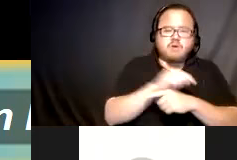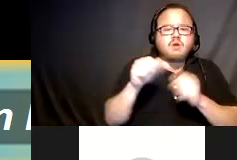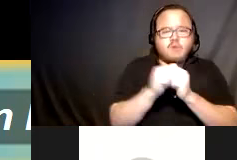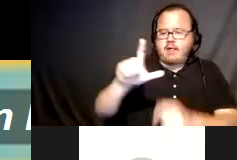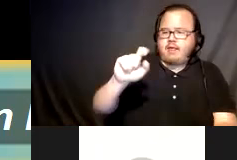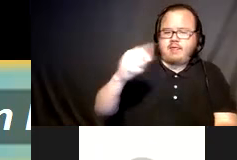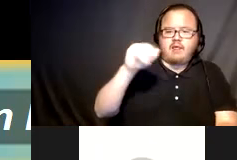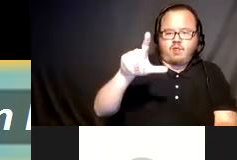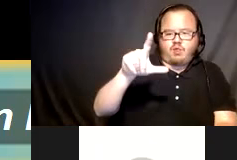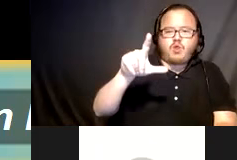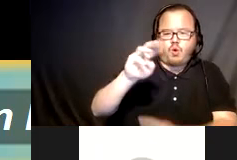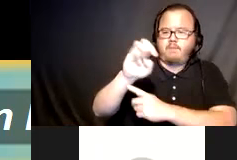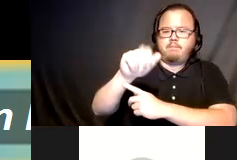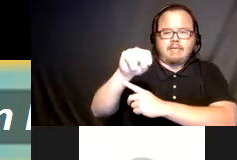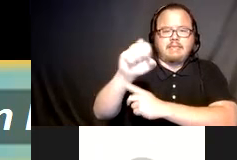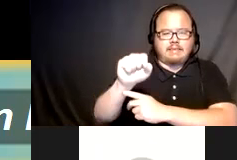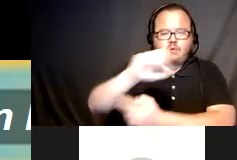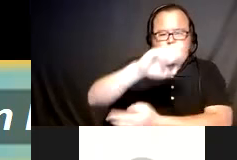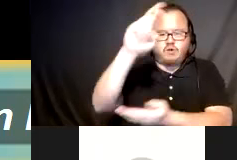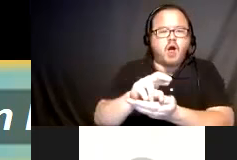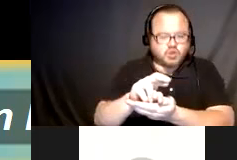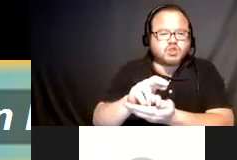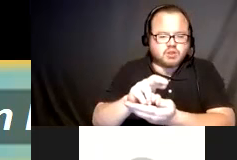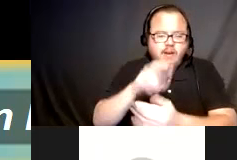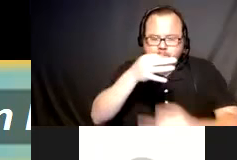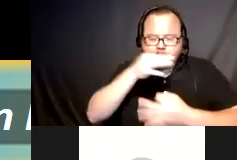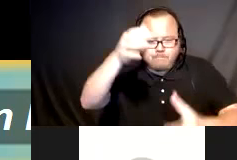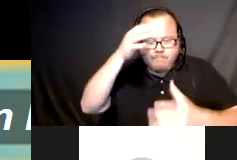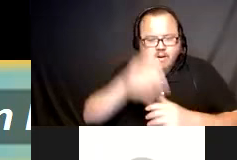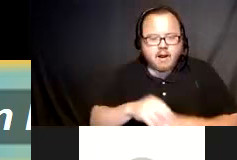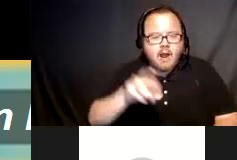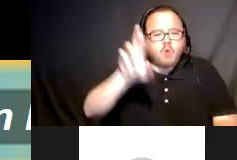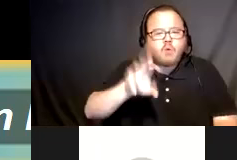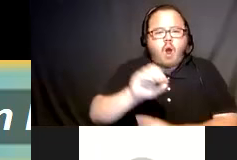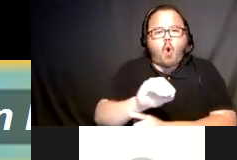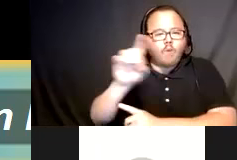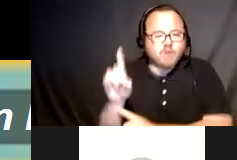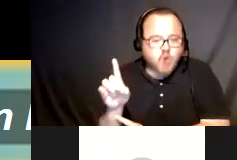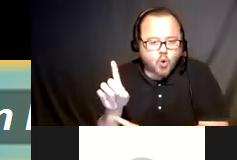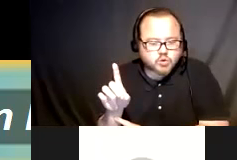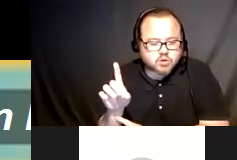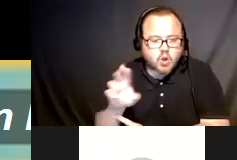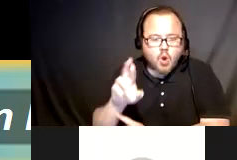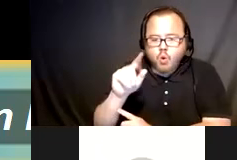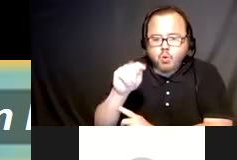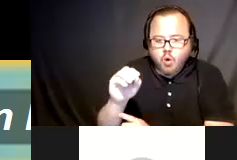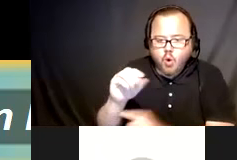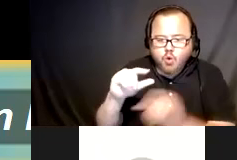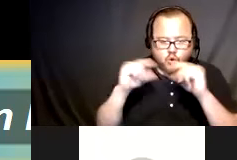means reduction expert and partner with Riverside Overdose Data and Action, or RODA group.